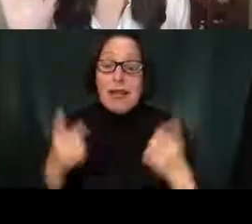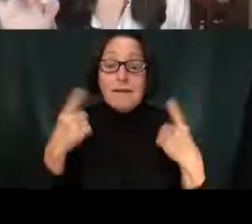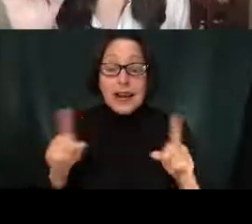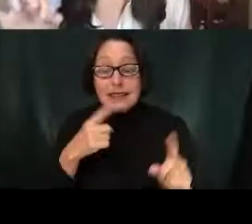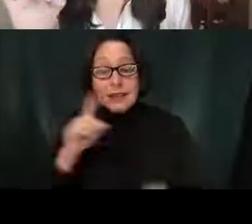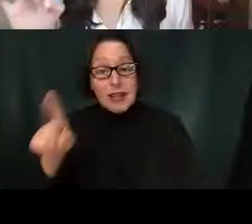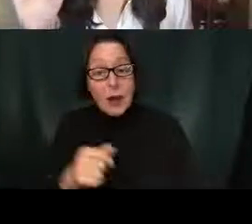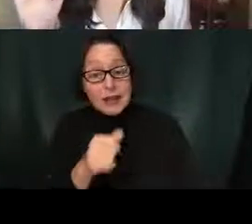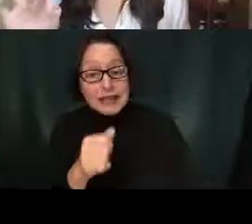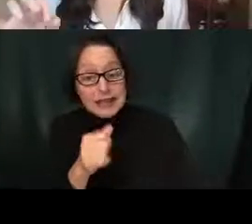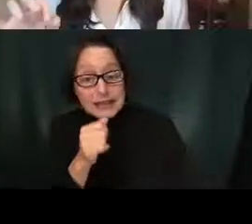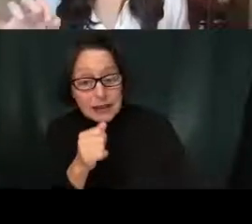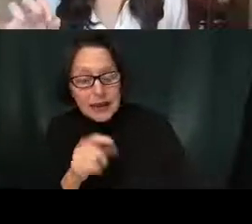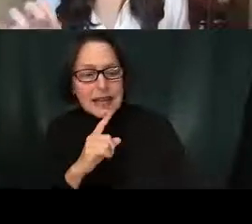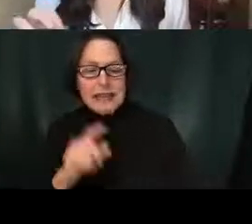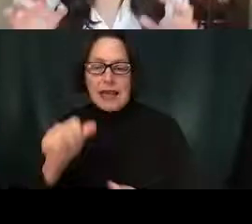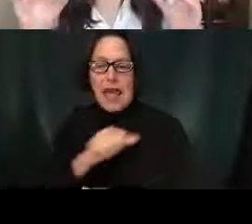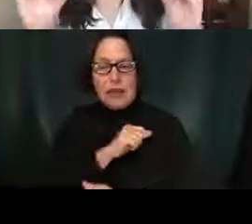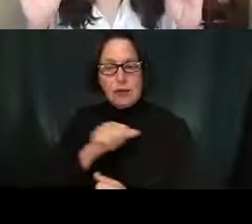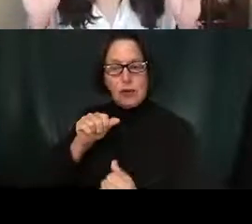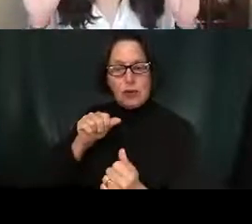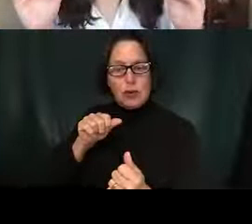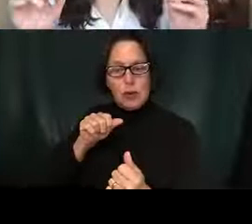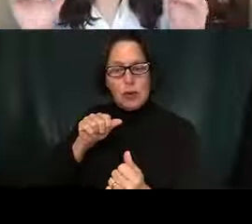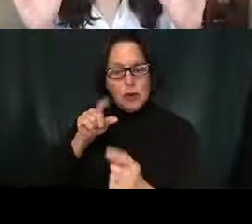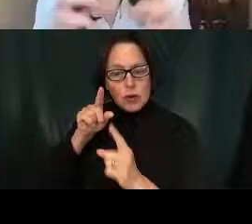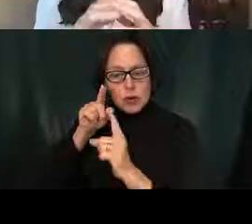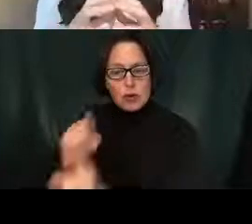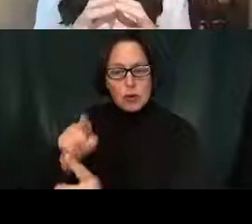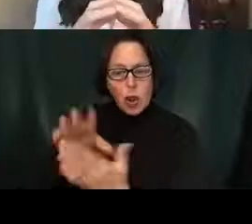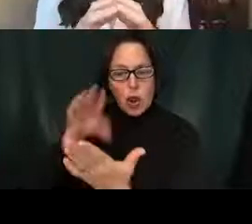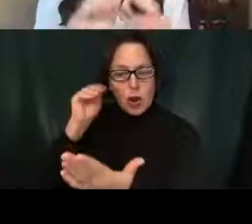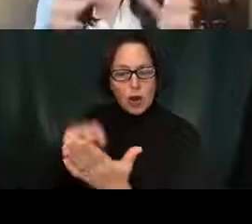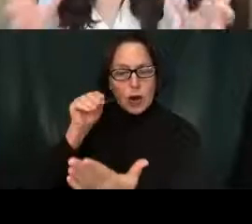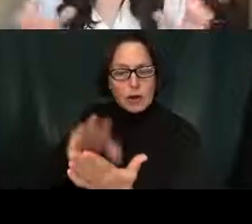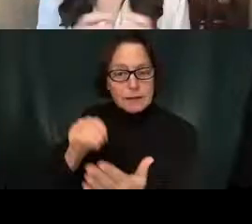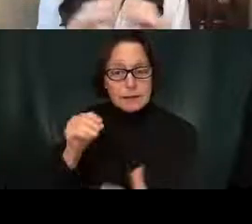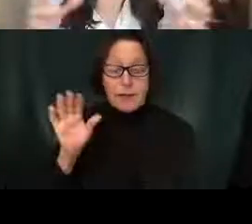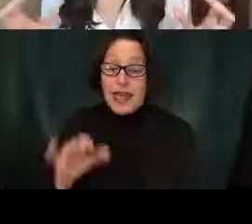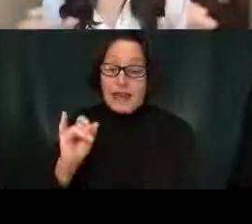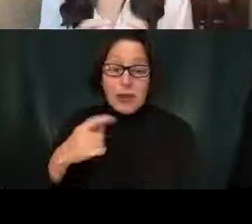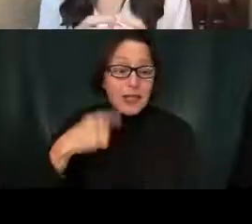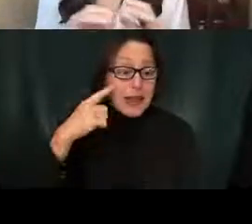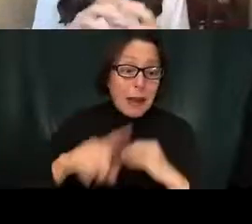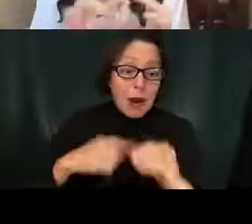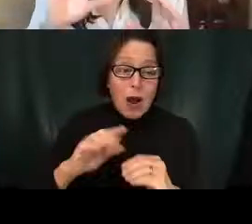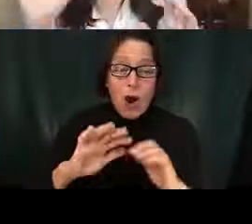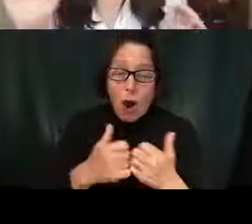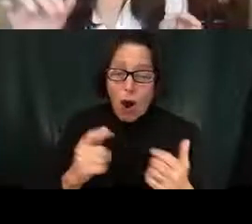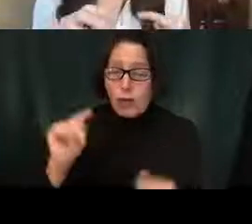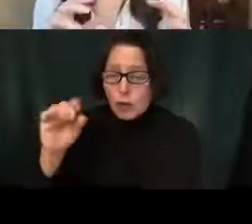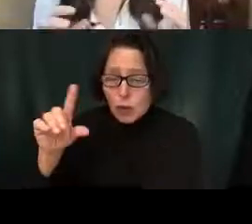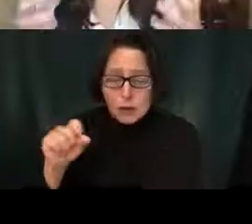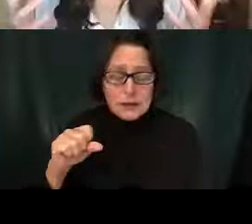secret is an attitude towards learning. And this, if we think about it, all the tools, all the processes, the plan,